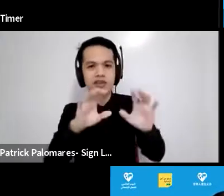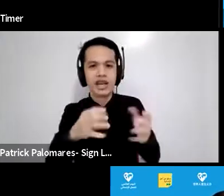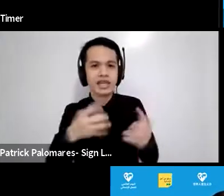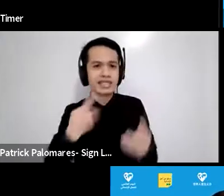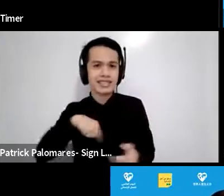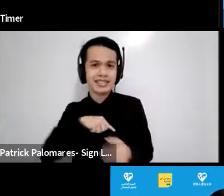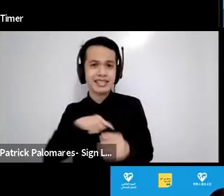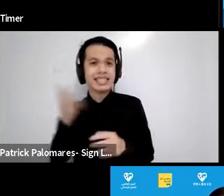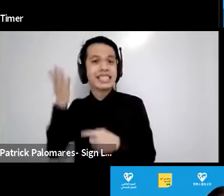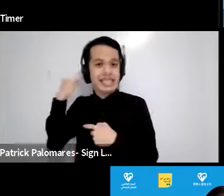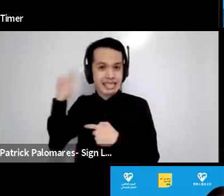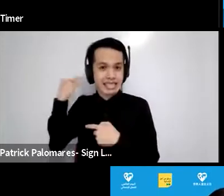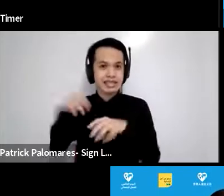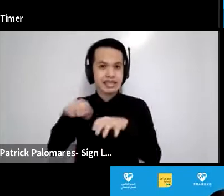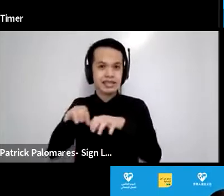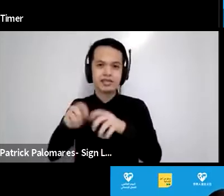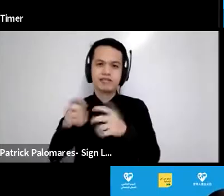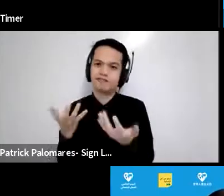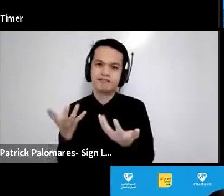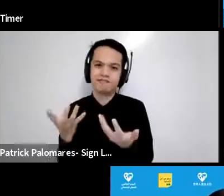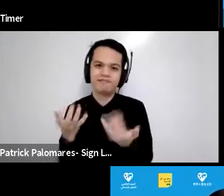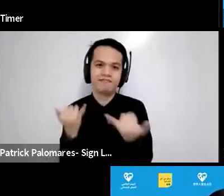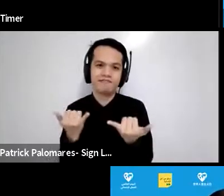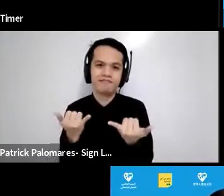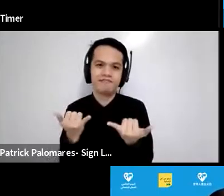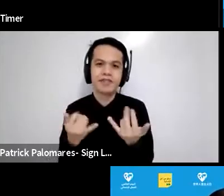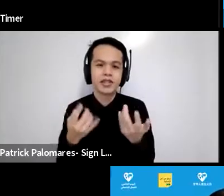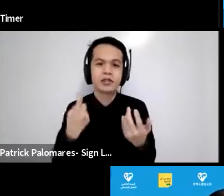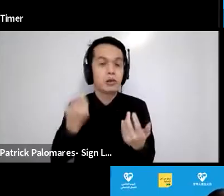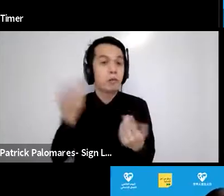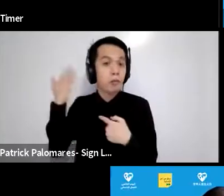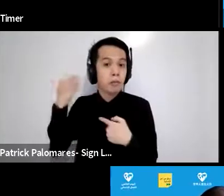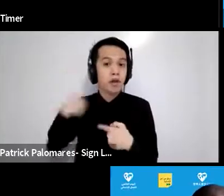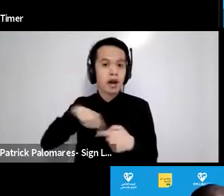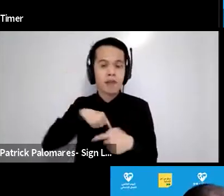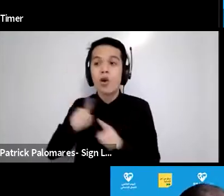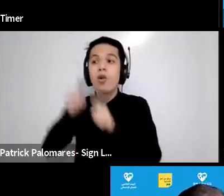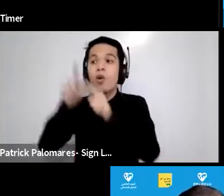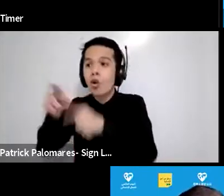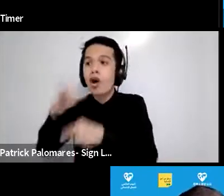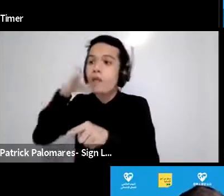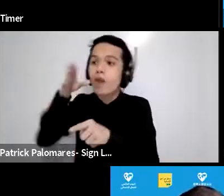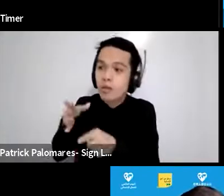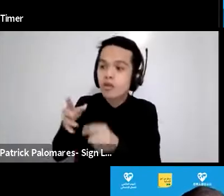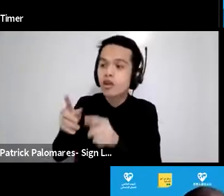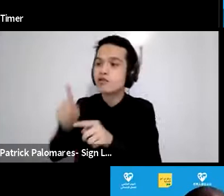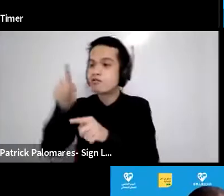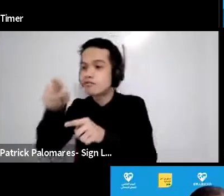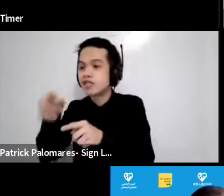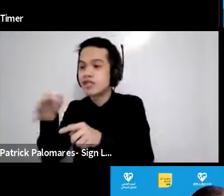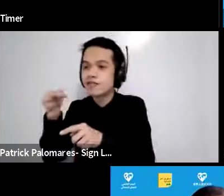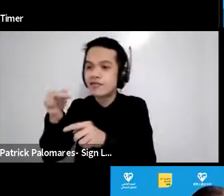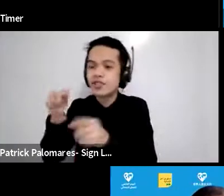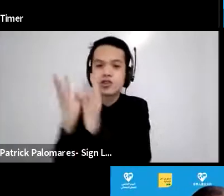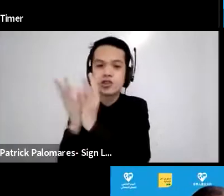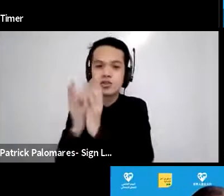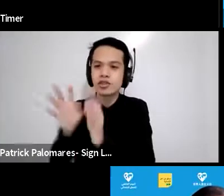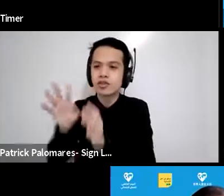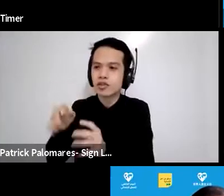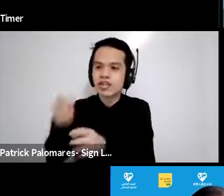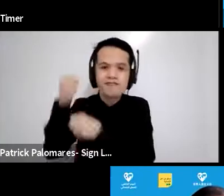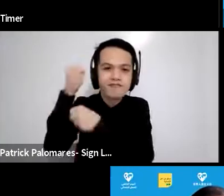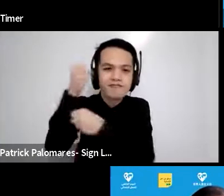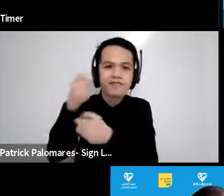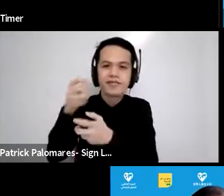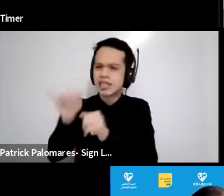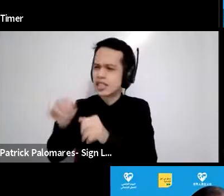would be, our work used to be going to farmers and fishing communities and protests and learning from